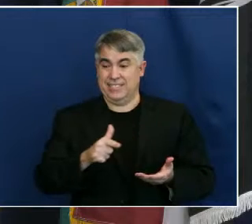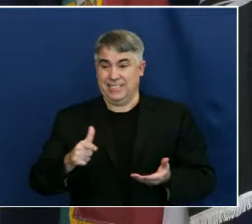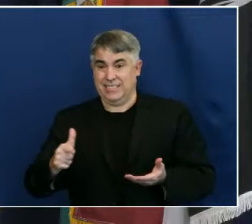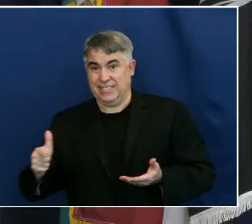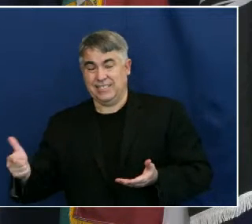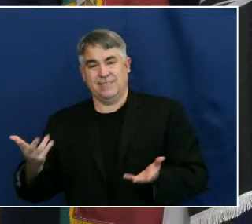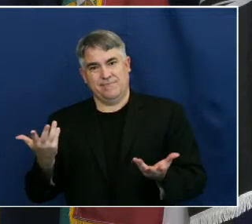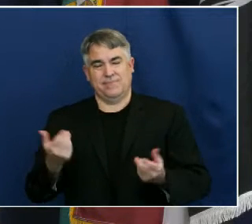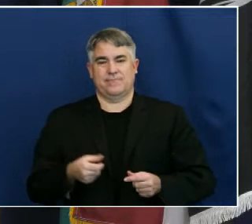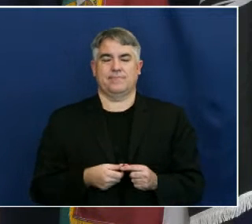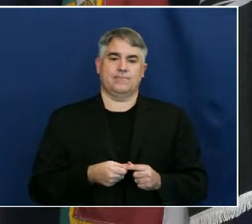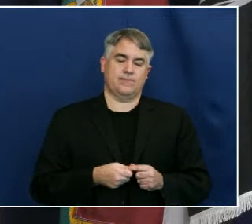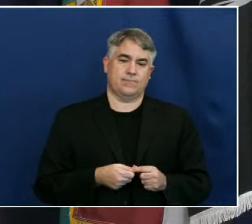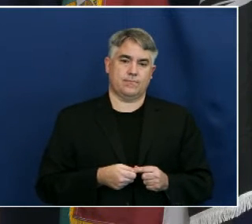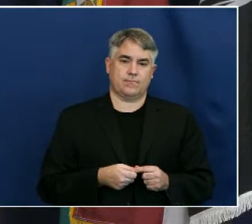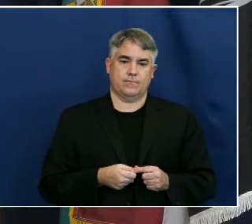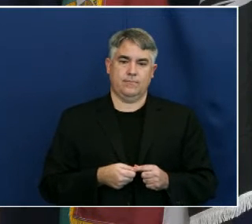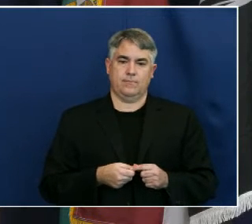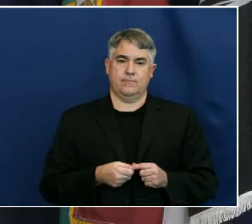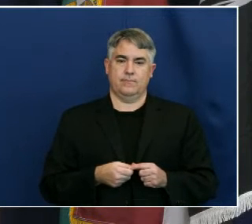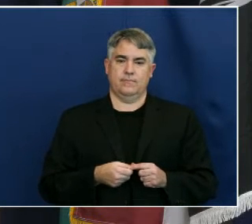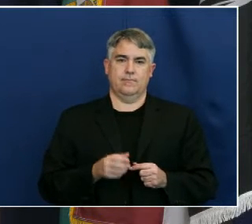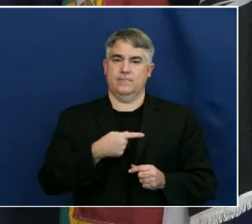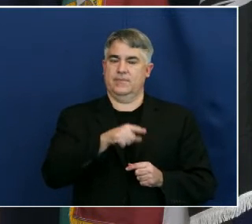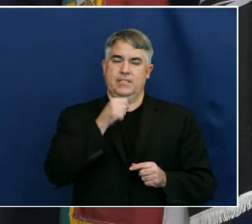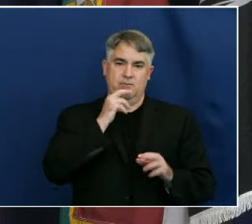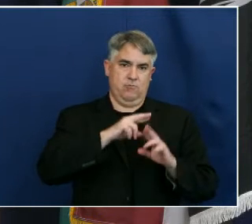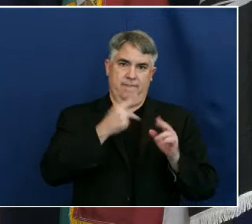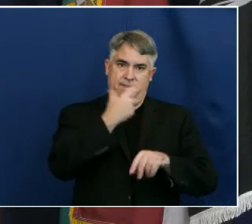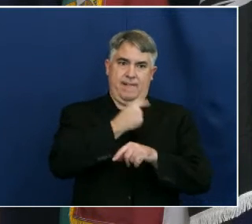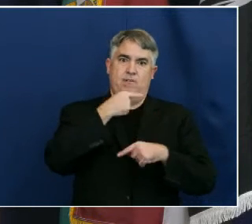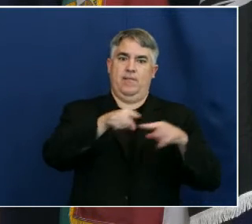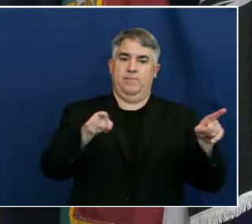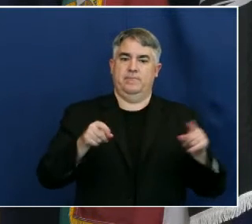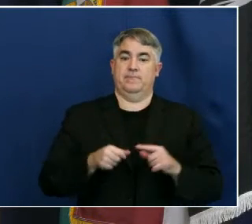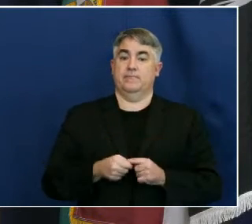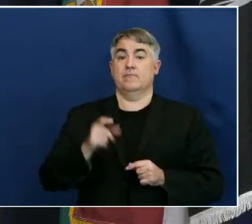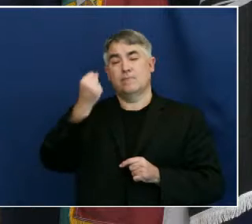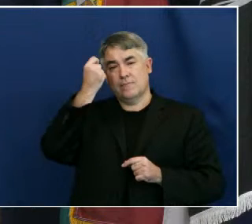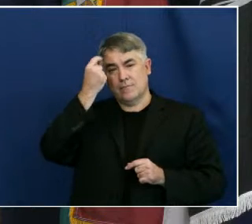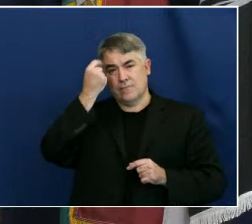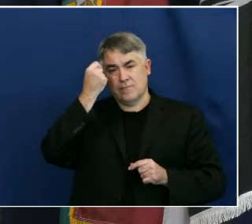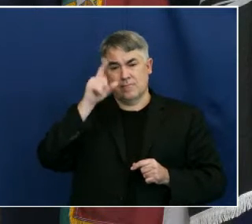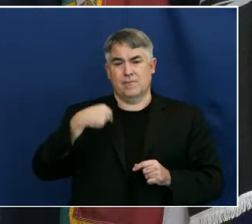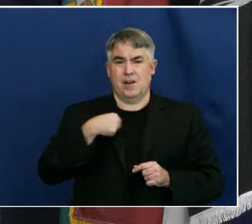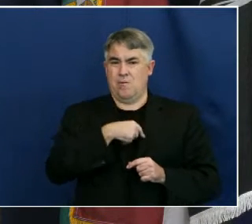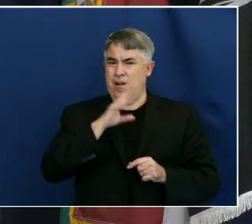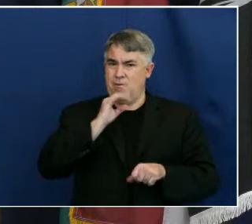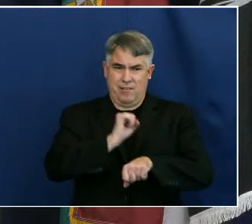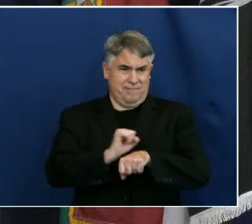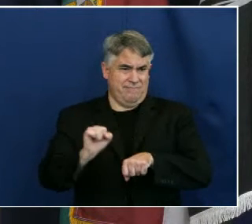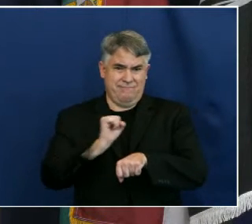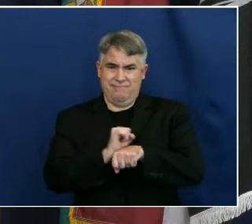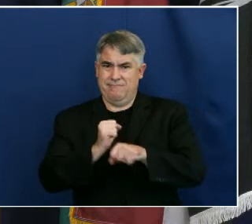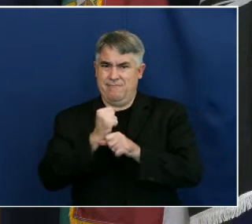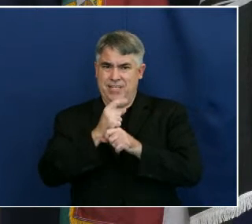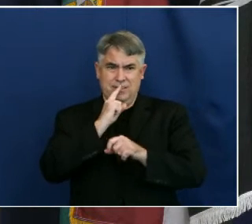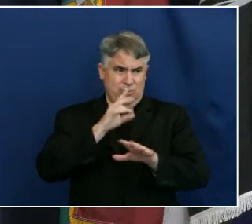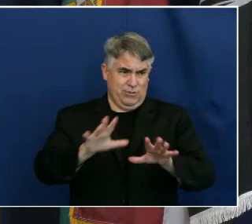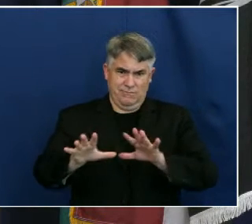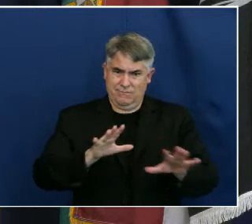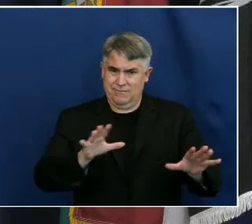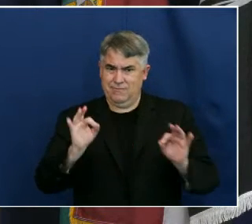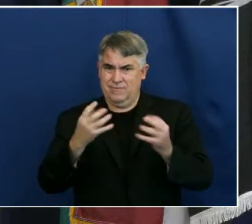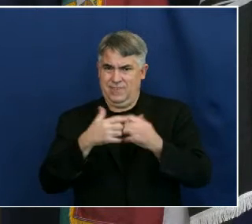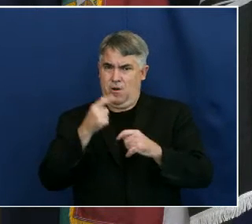younger individuals who are out and about. We are doing a lot, and we need to do more, and we need to do it better to try